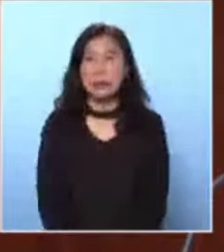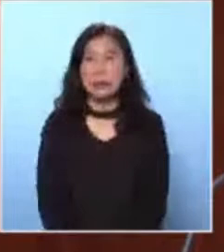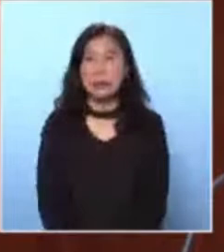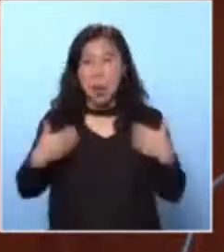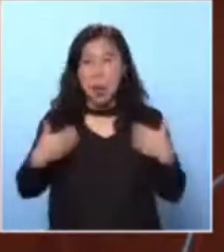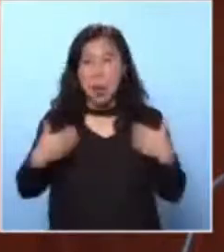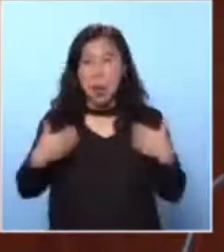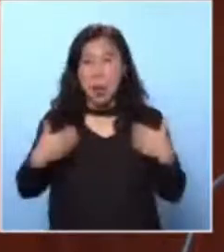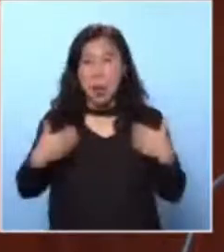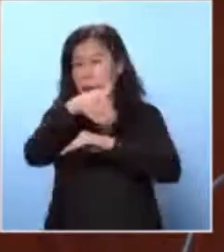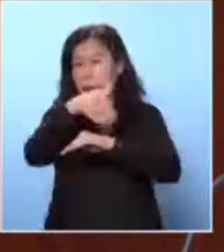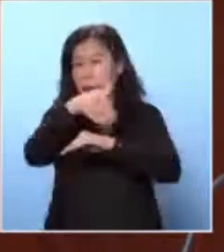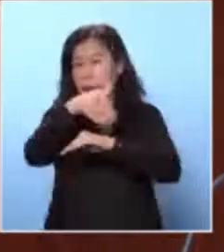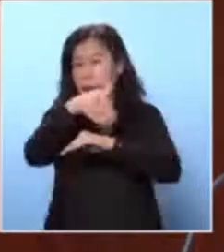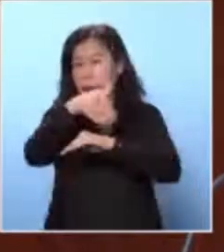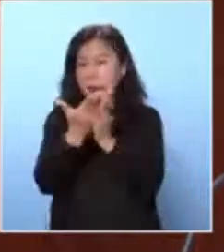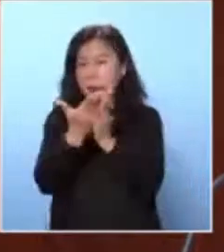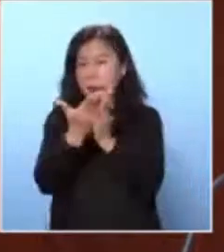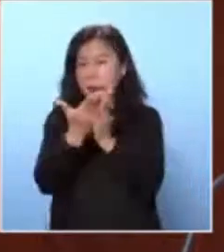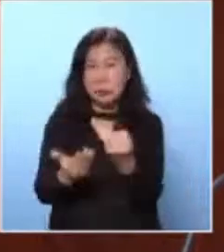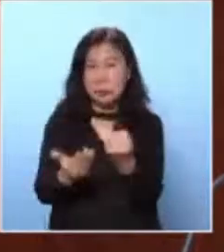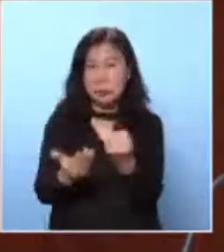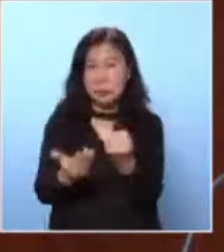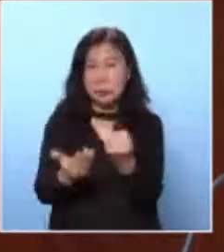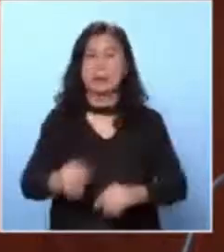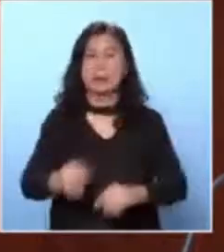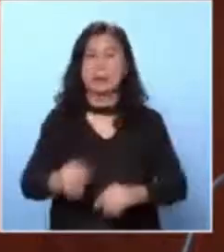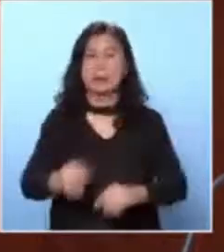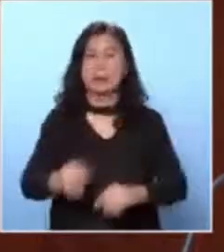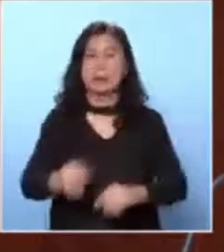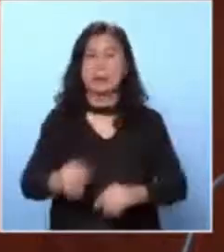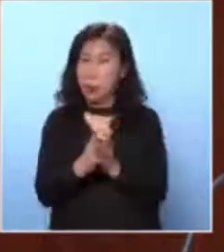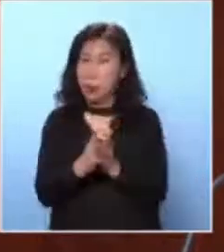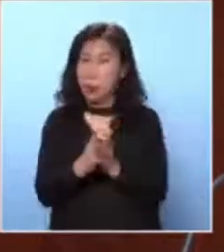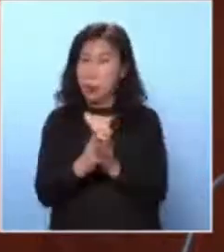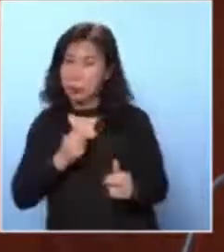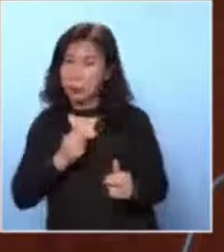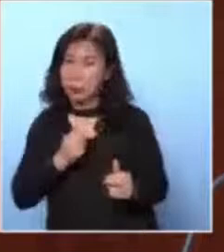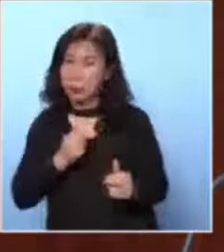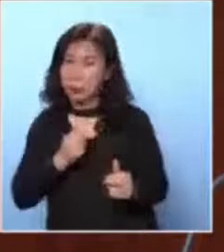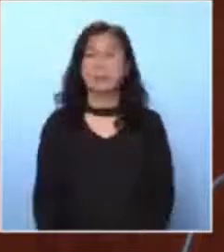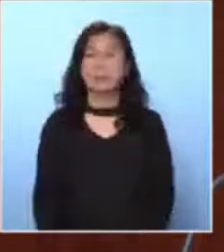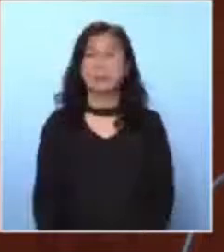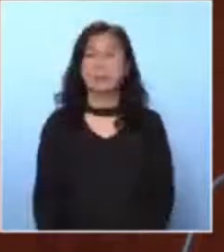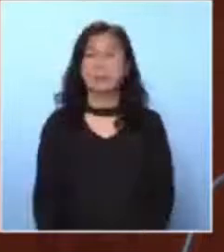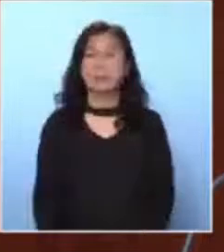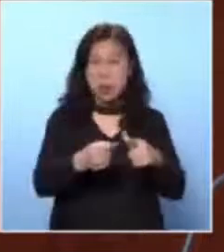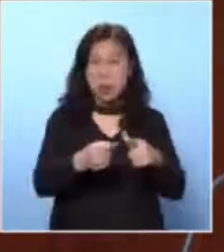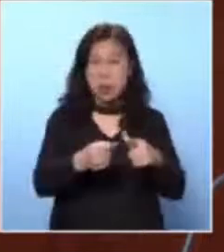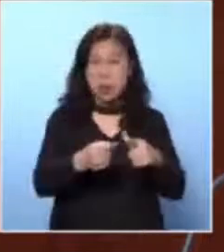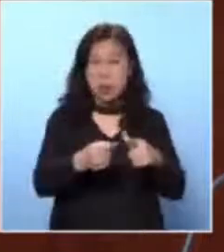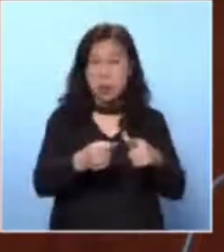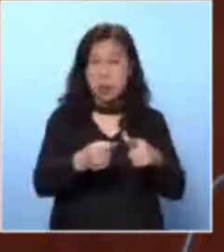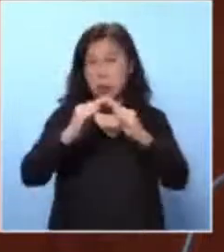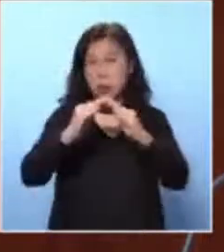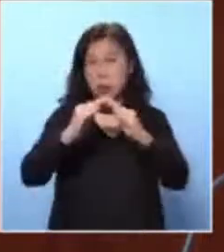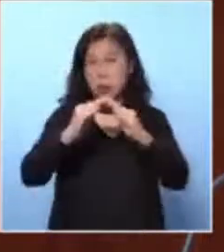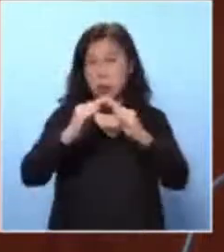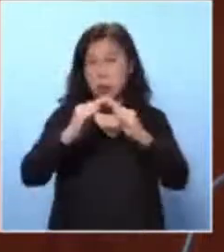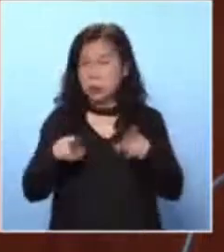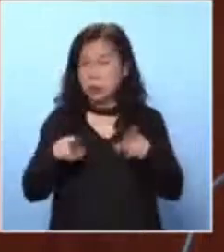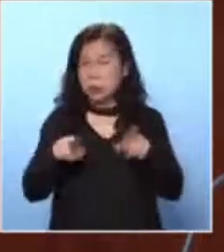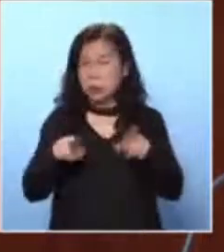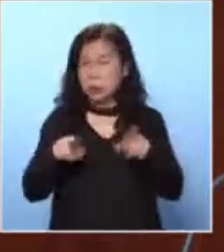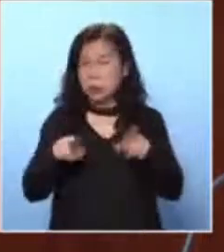private subsidized sale flat pilot scheme, etc. This overall framework enriches the housing ladder that bridges